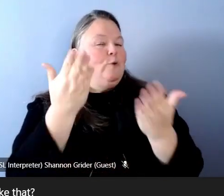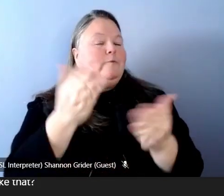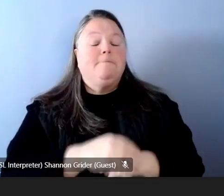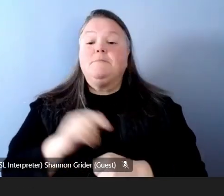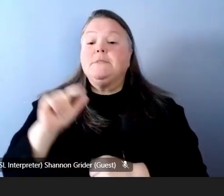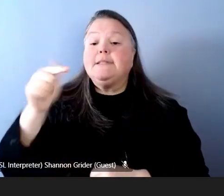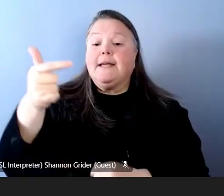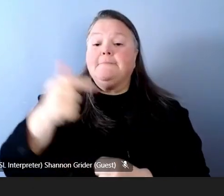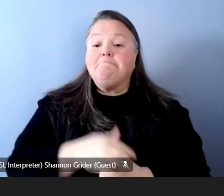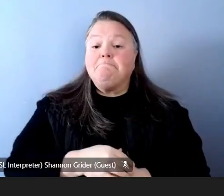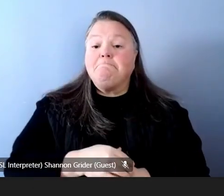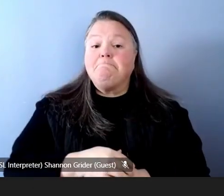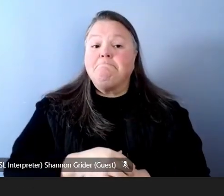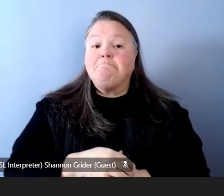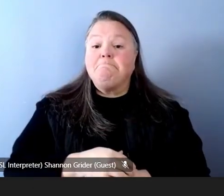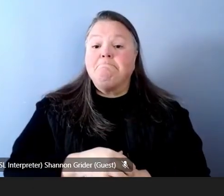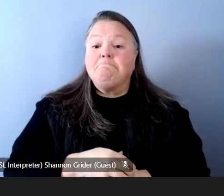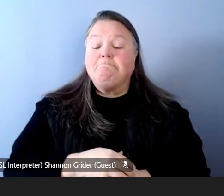second?